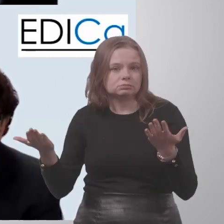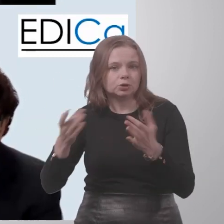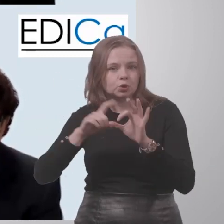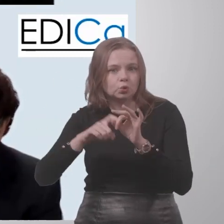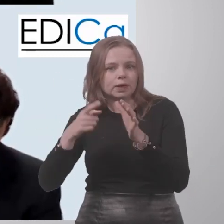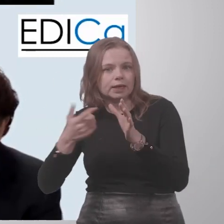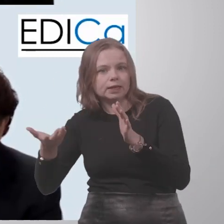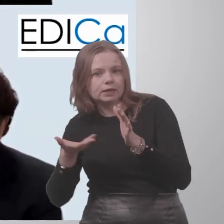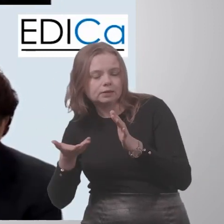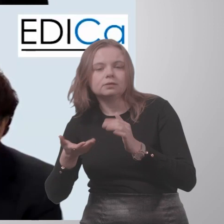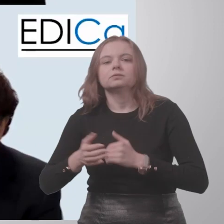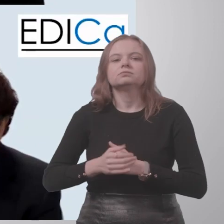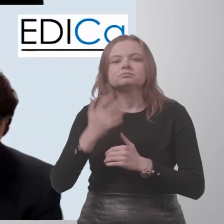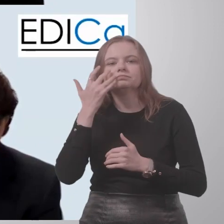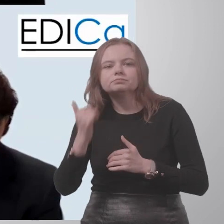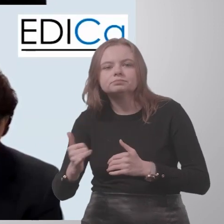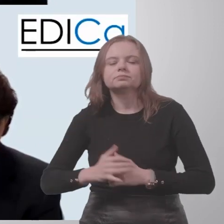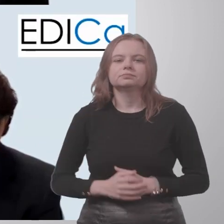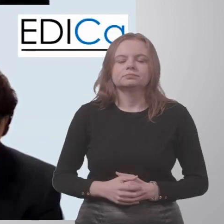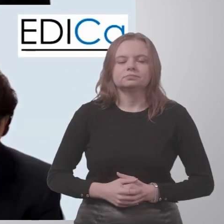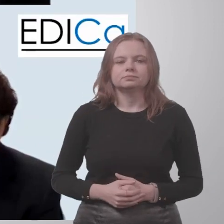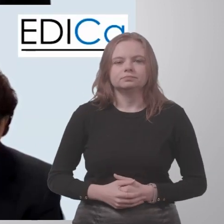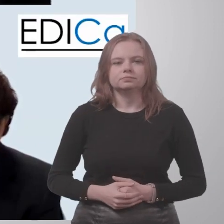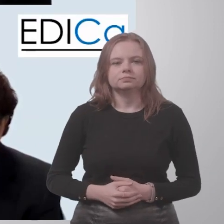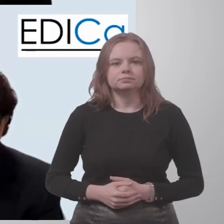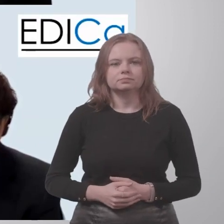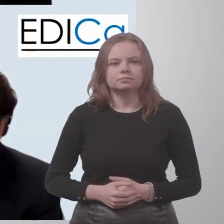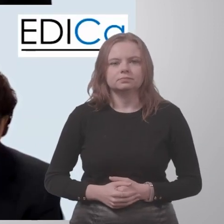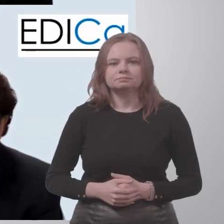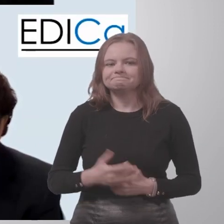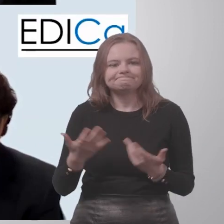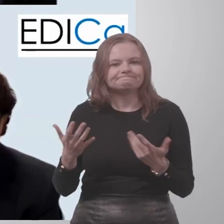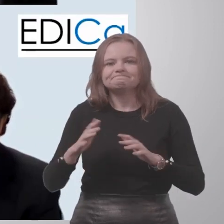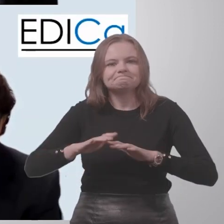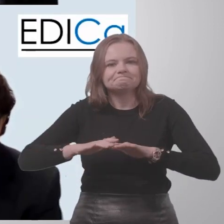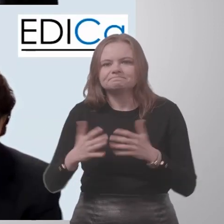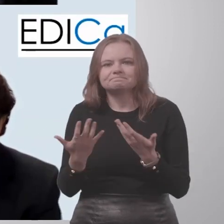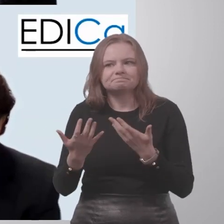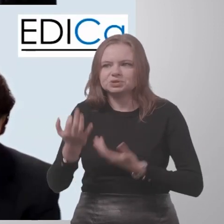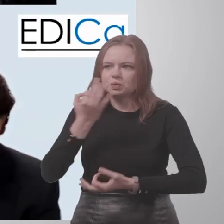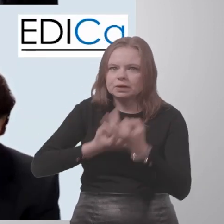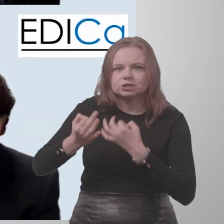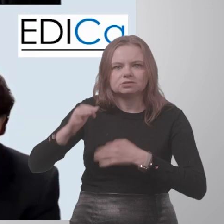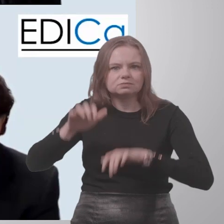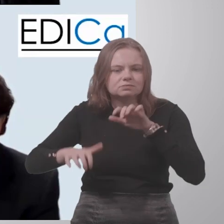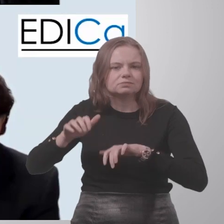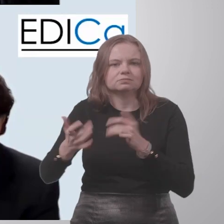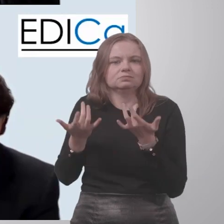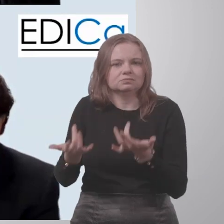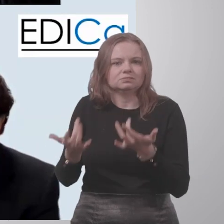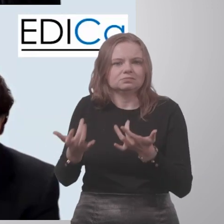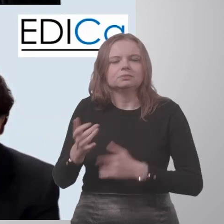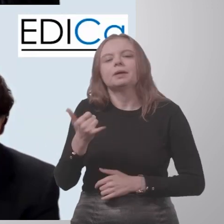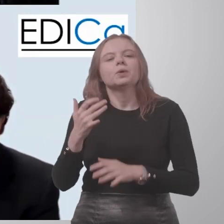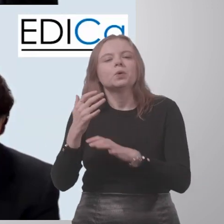We don't have anybody typing a question in yet, so if you want to sort of give them a minute to digest and see if there's any questions